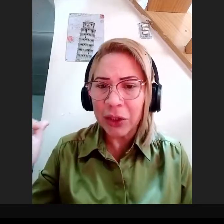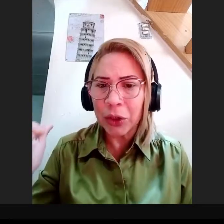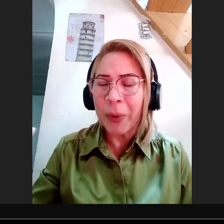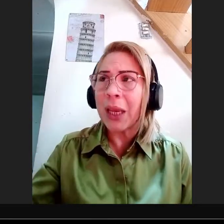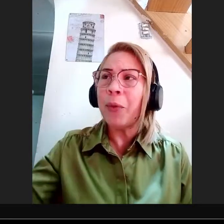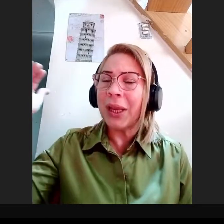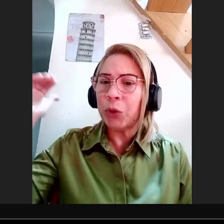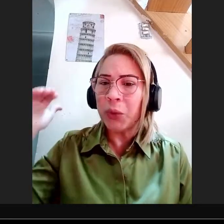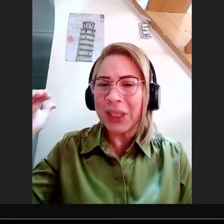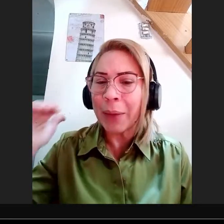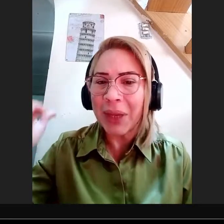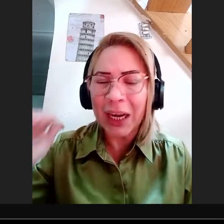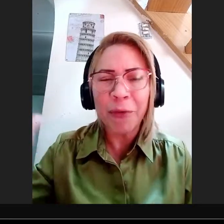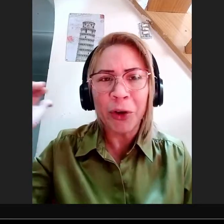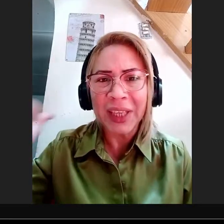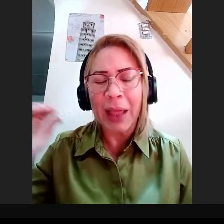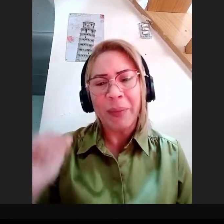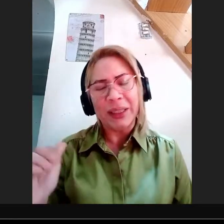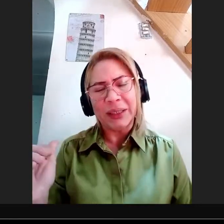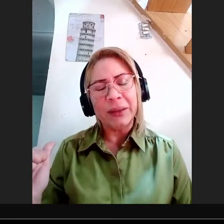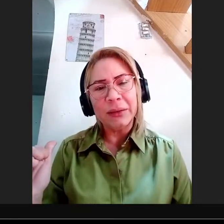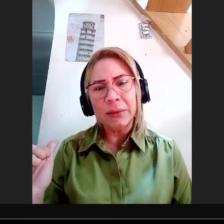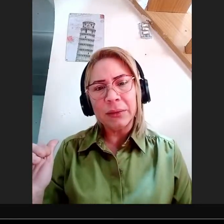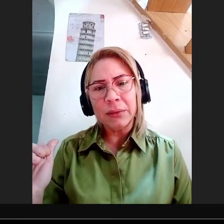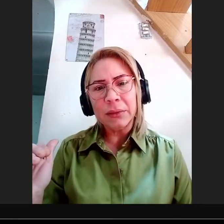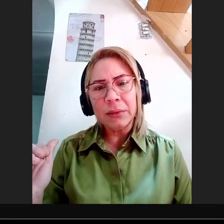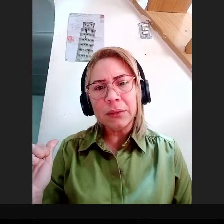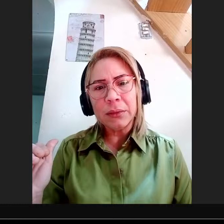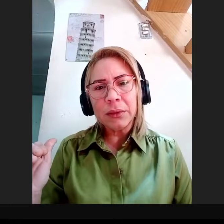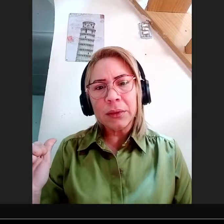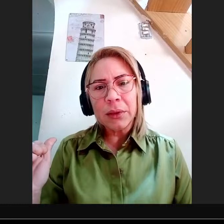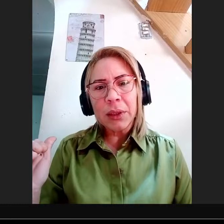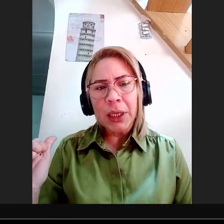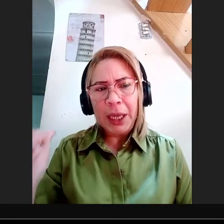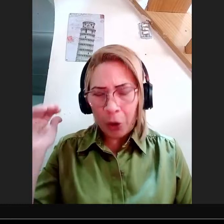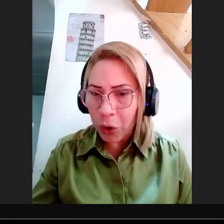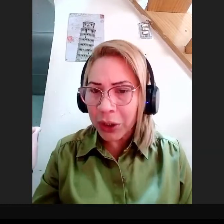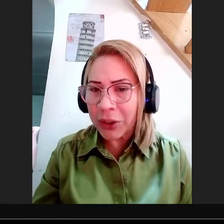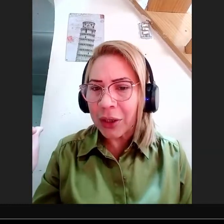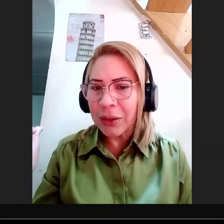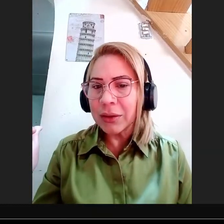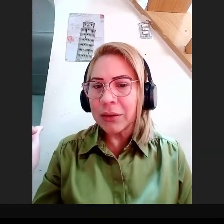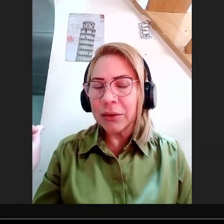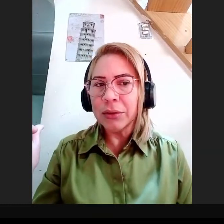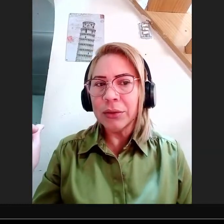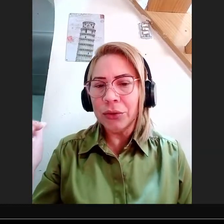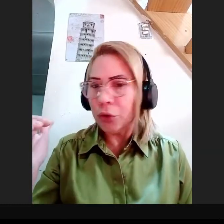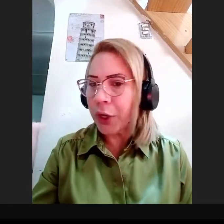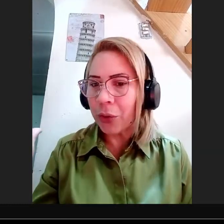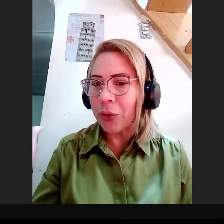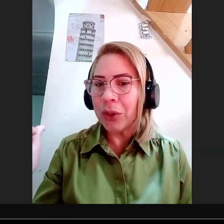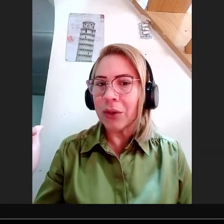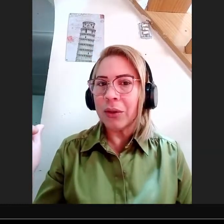not belong in that country, that you're coming from another country, that you were forced to migrate.